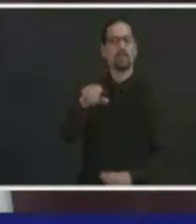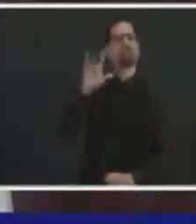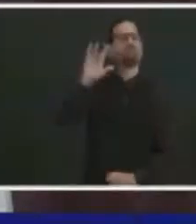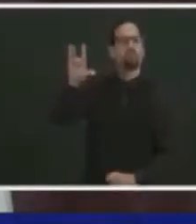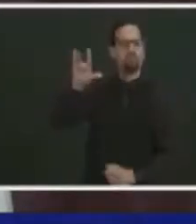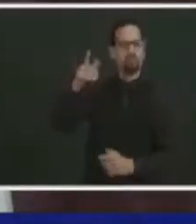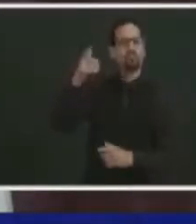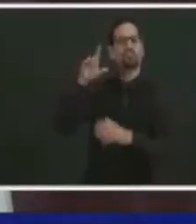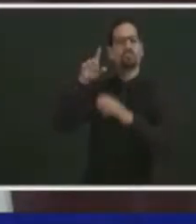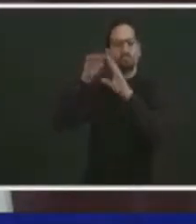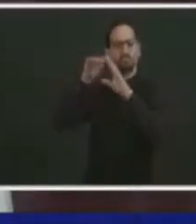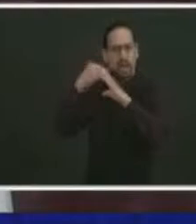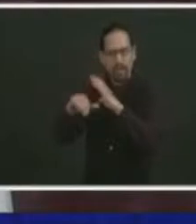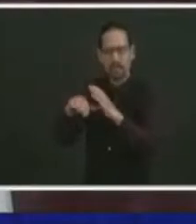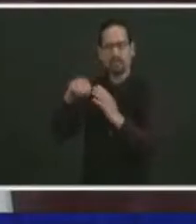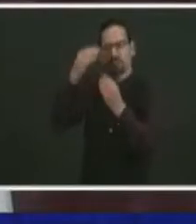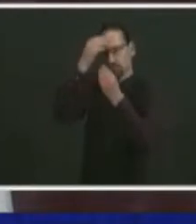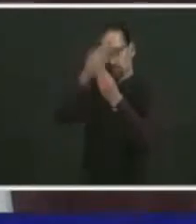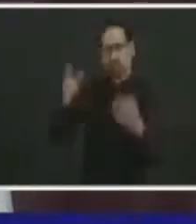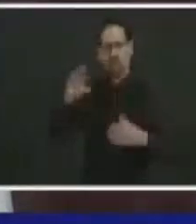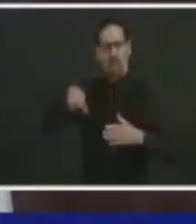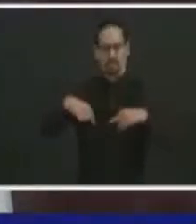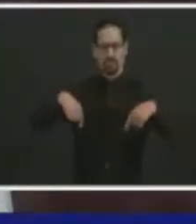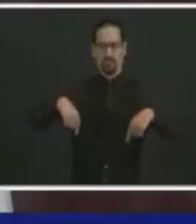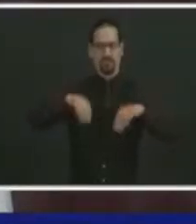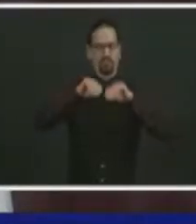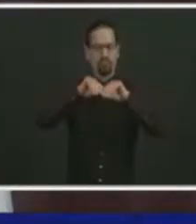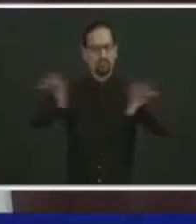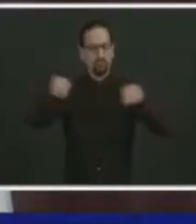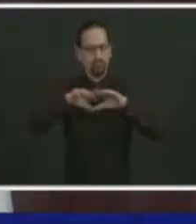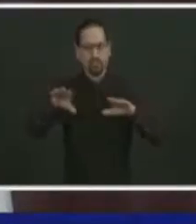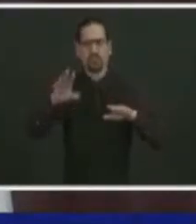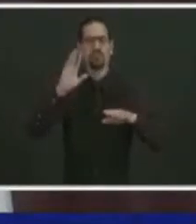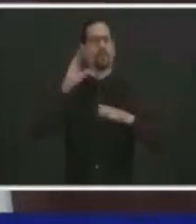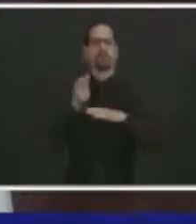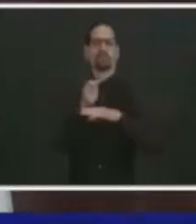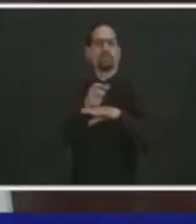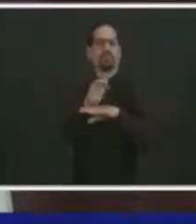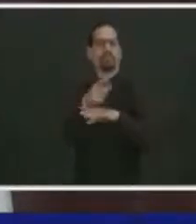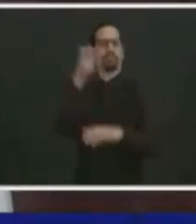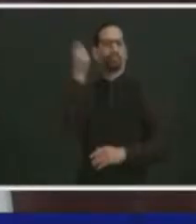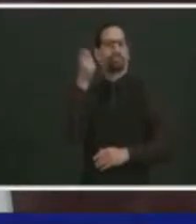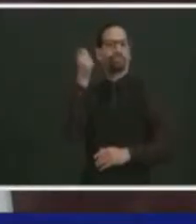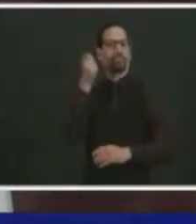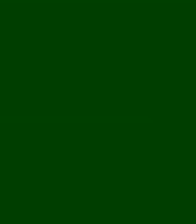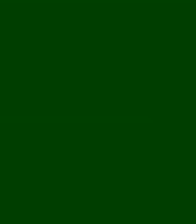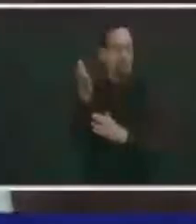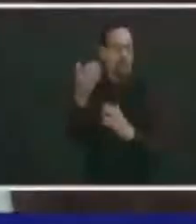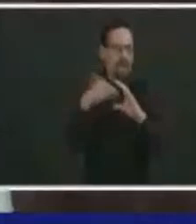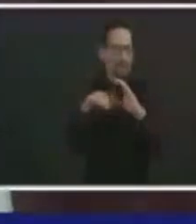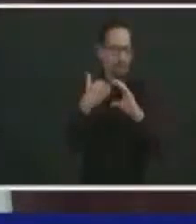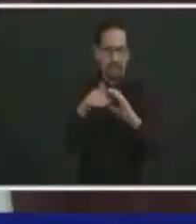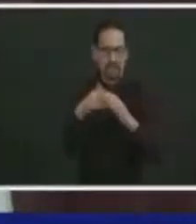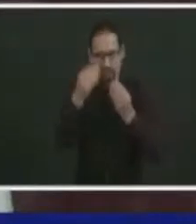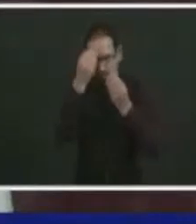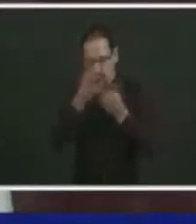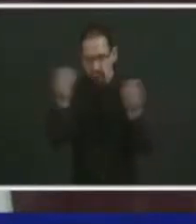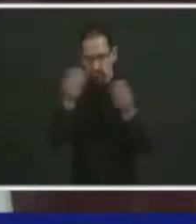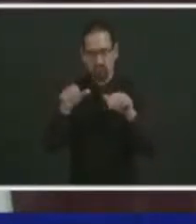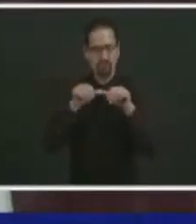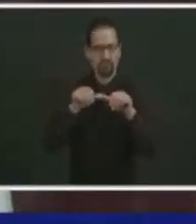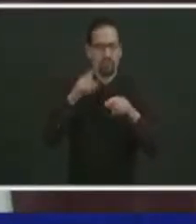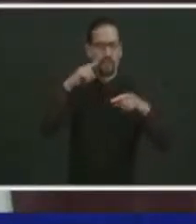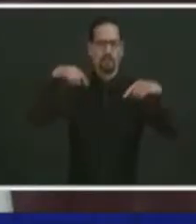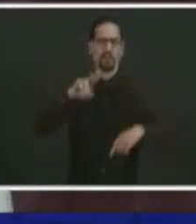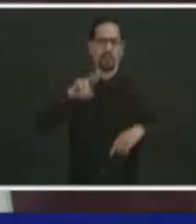governor.ri.gov. I want to thank the members of the media and all the stations for continuing to air these. I very much appreciate it. And